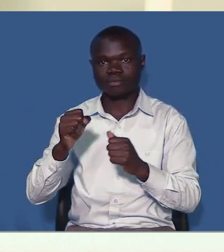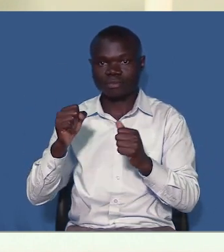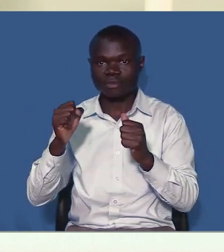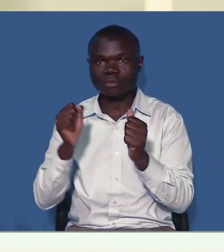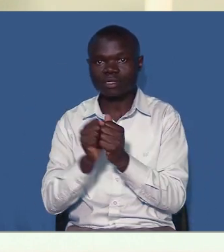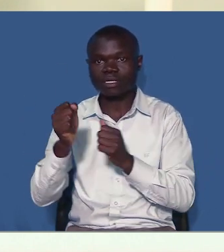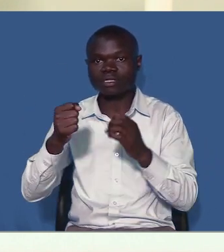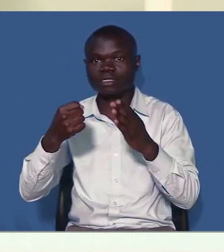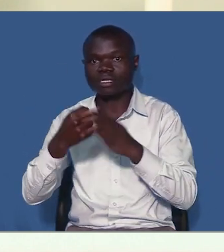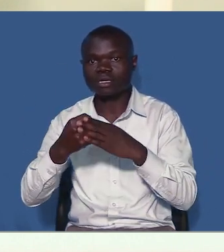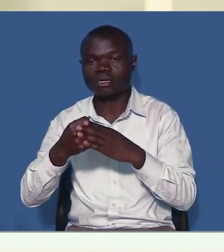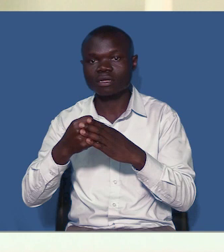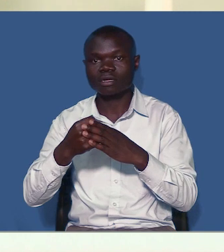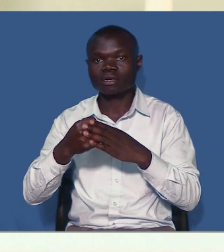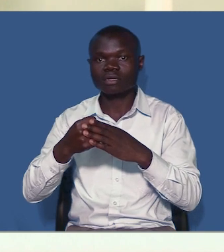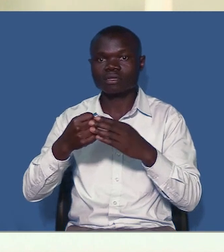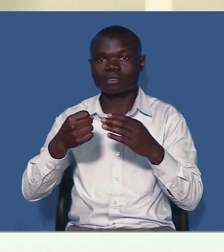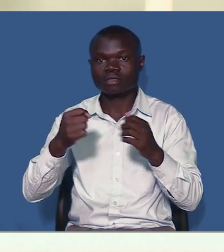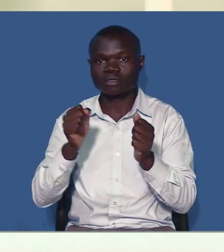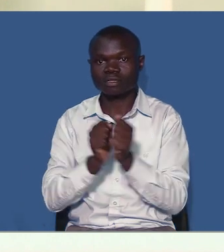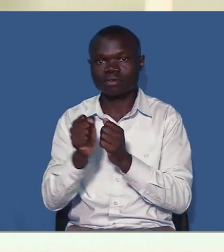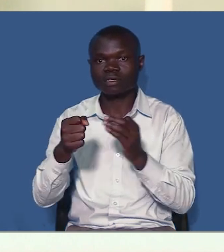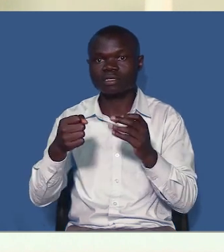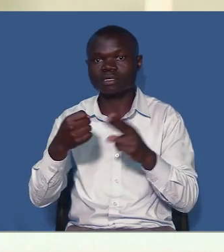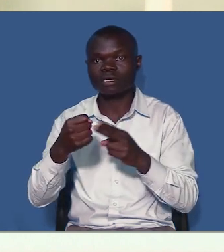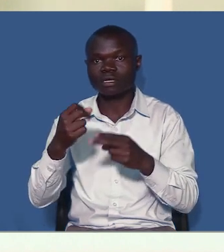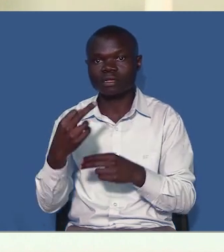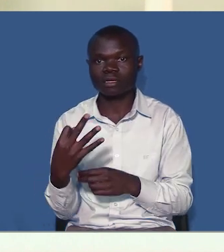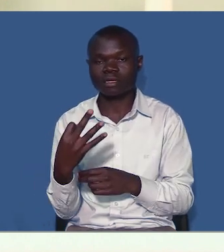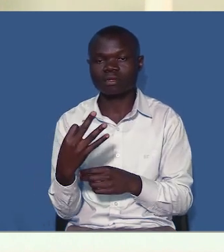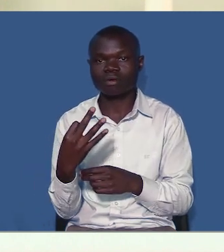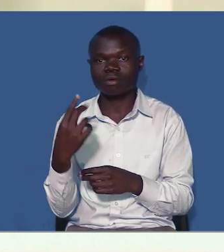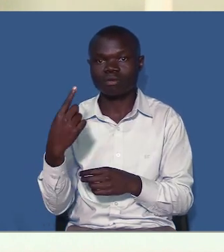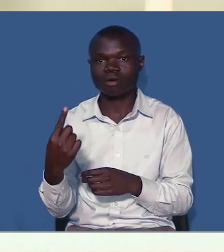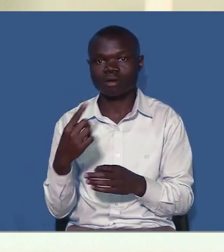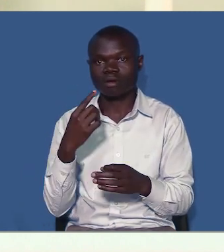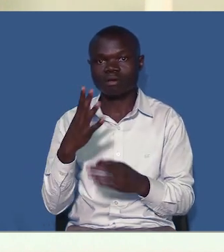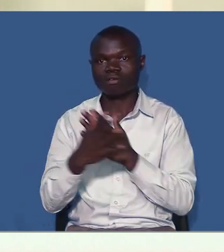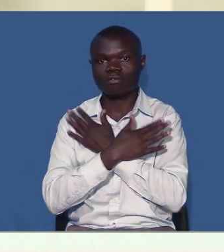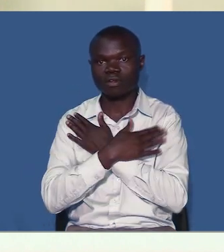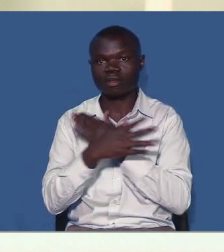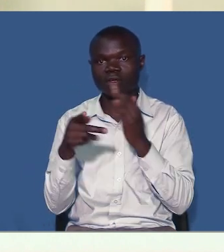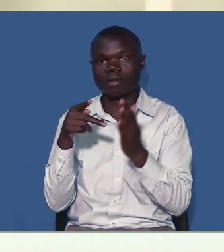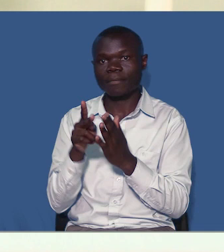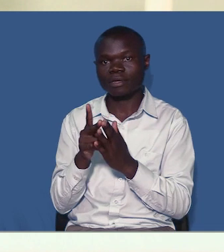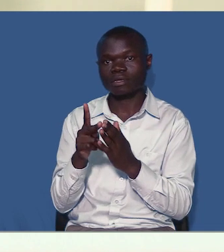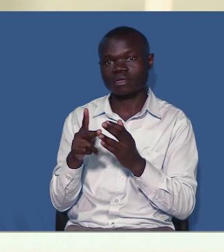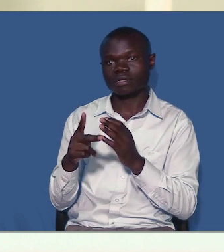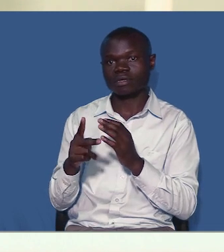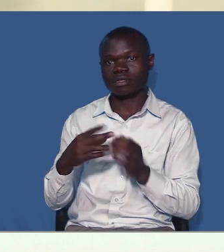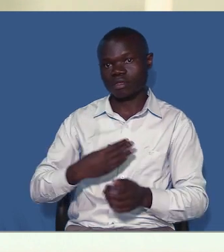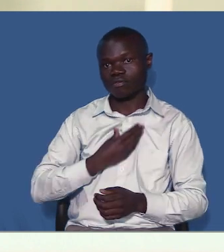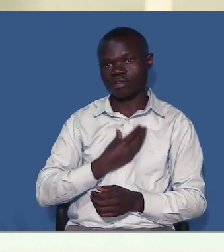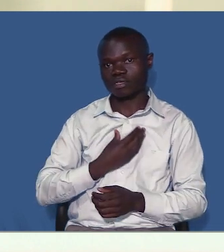friend, Mrs. Phoebe, a visit to her house. During the visit, Phoebe